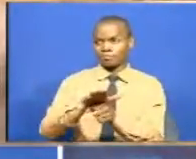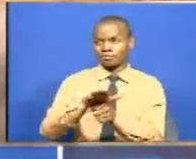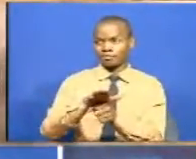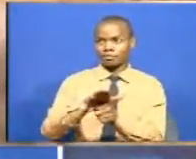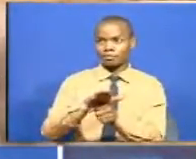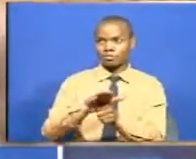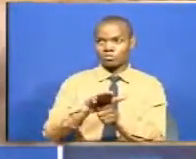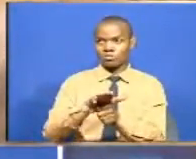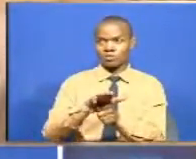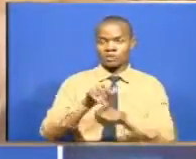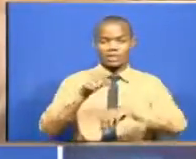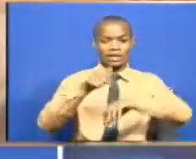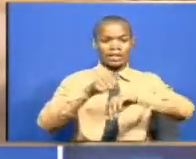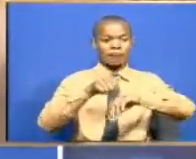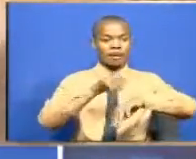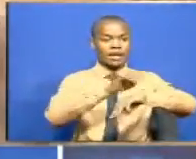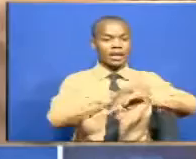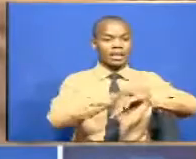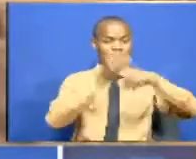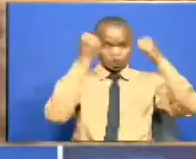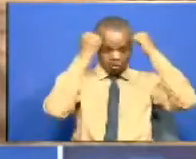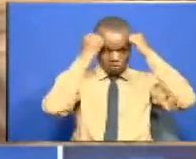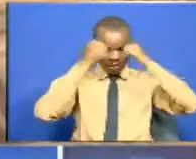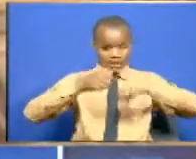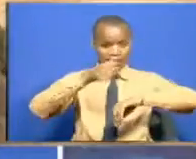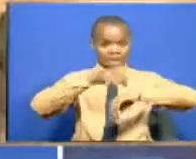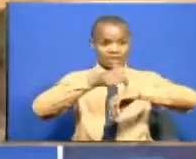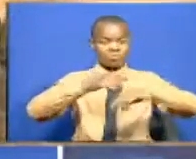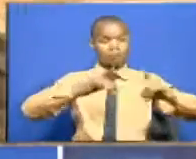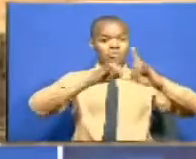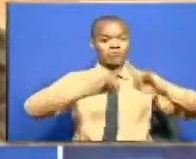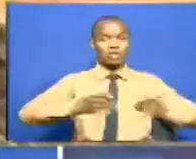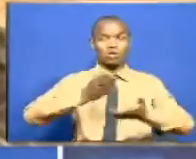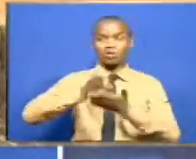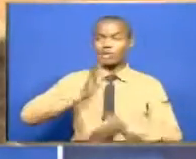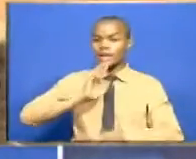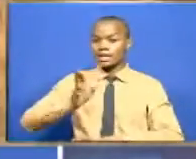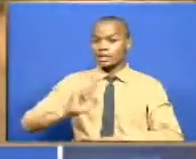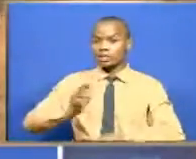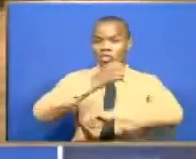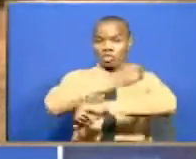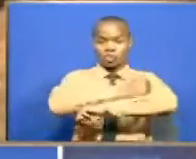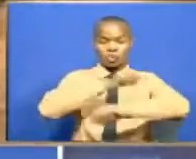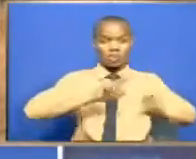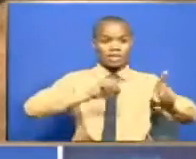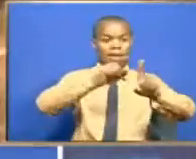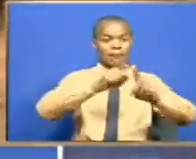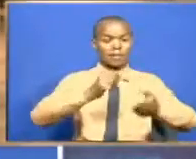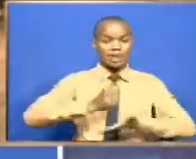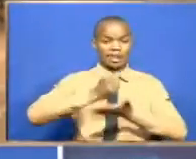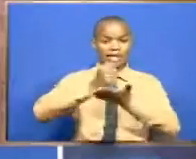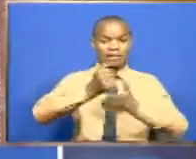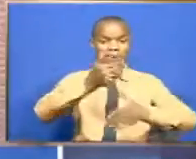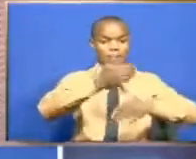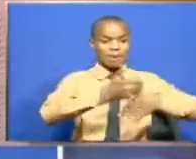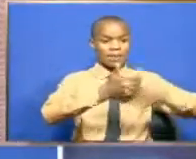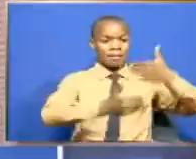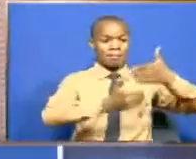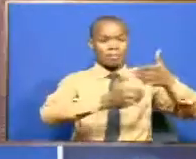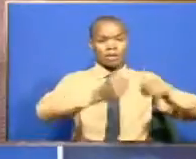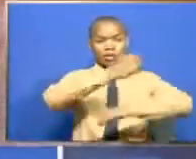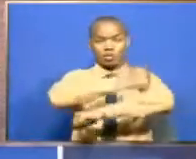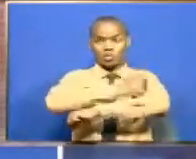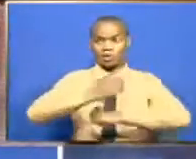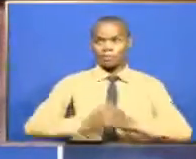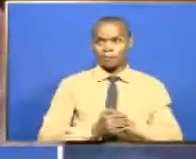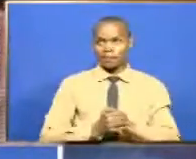piling students in one such small tent is equally risky. The school is seeking assistance to build infrastructure. Government has